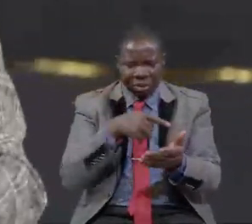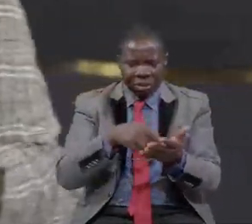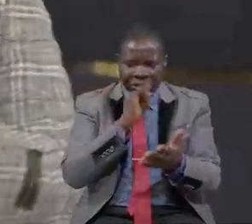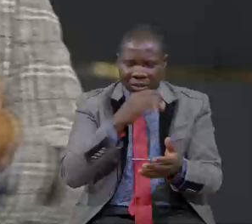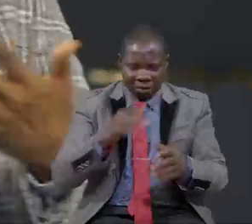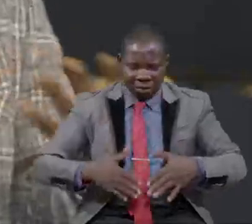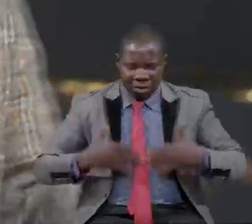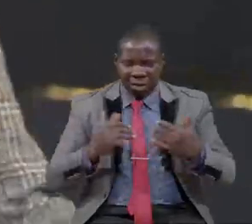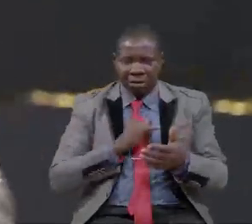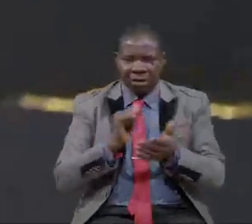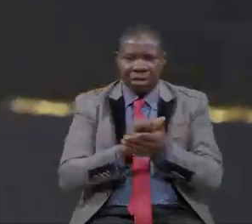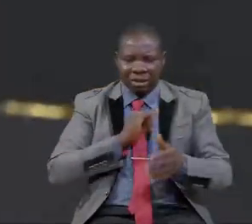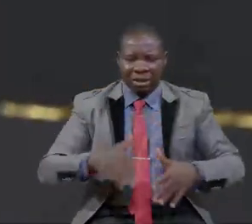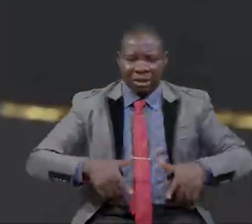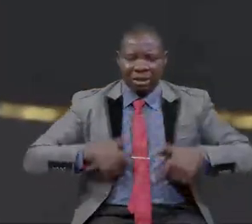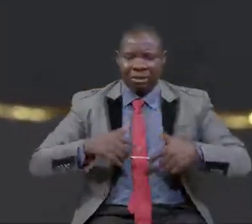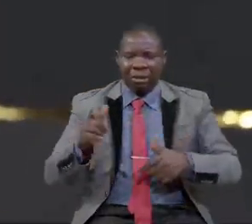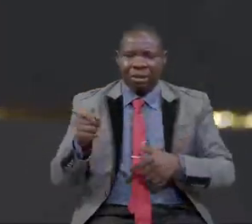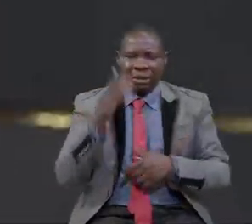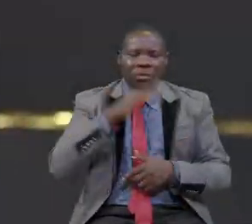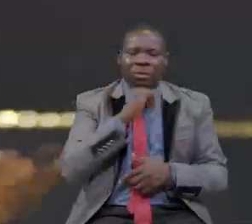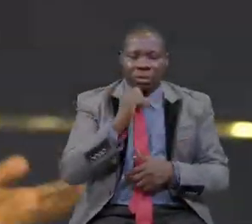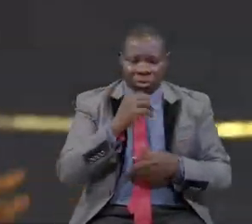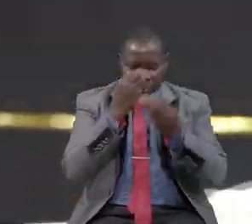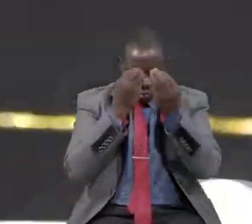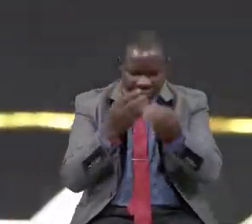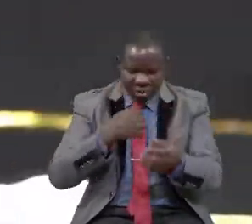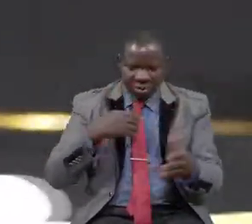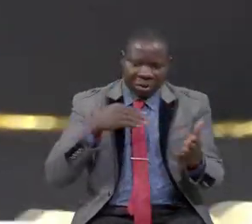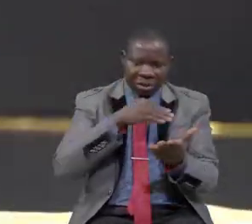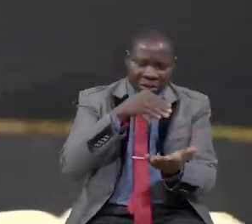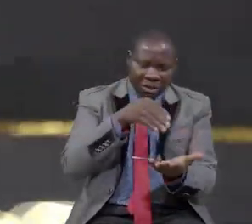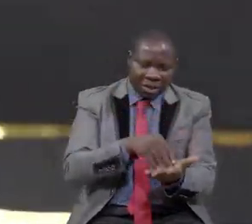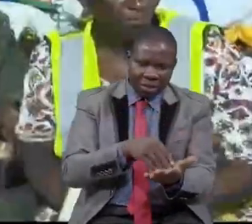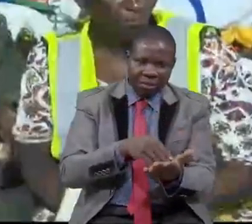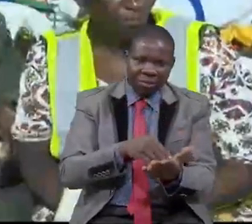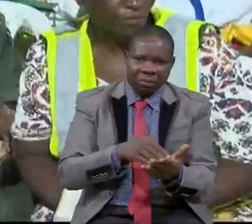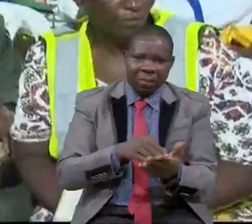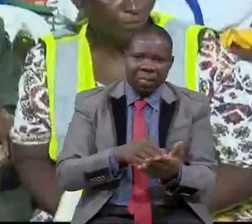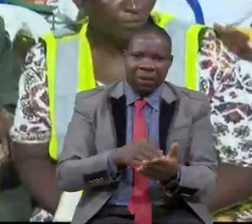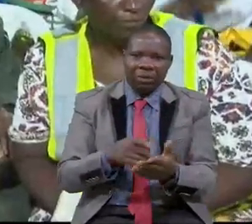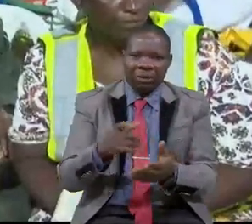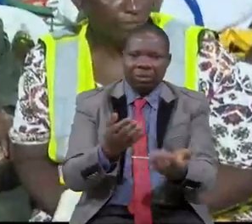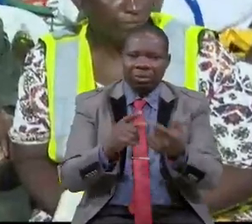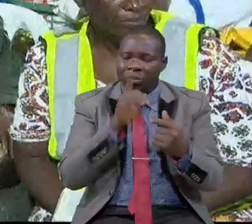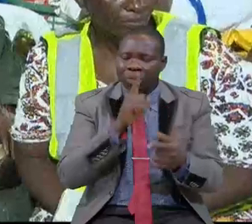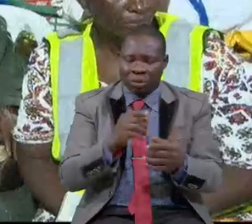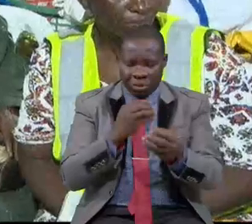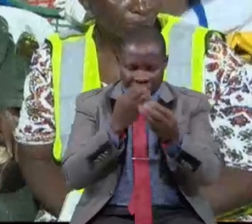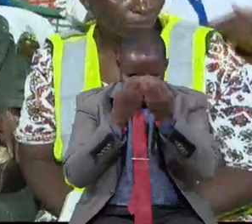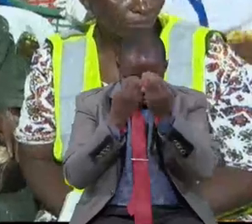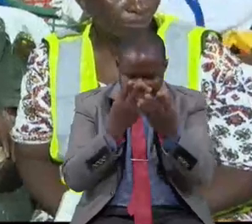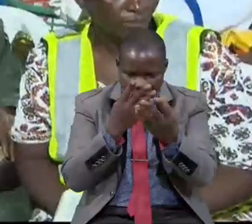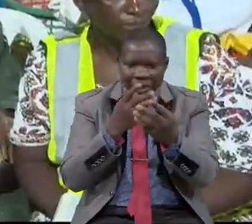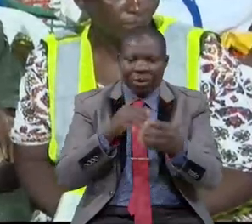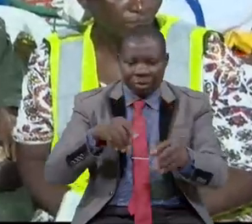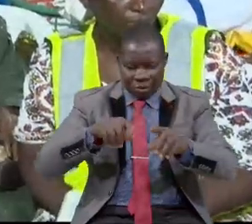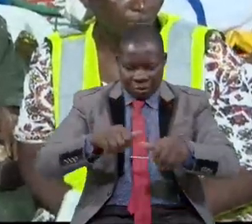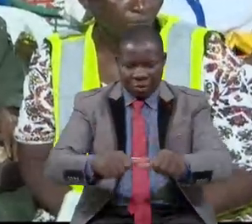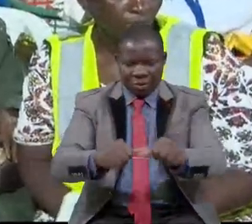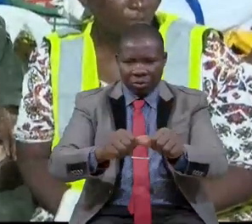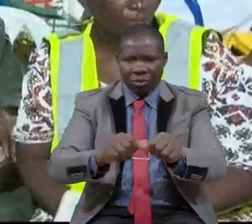not, you know, obey me anymore. You want obedience? Go ahead. But God knows your heart. You are